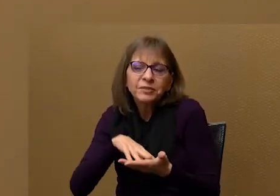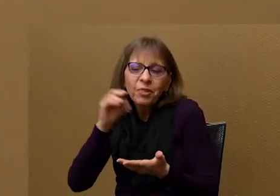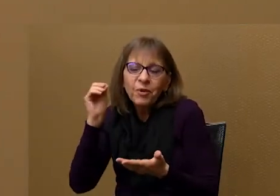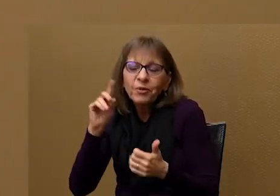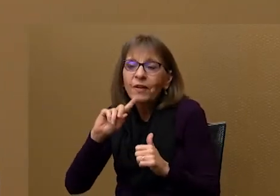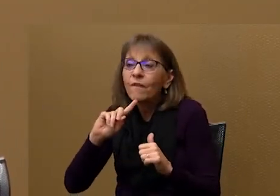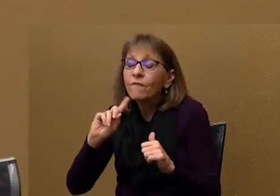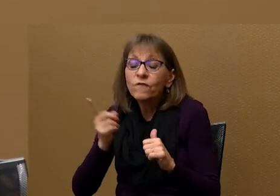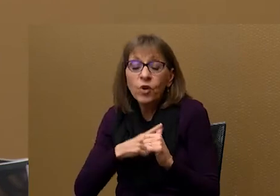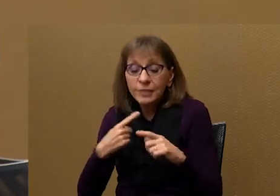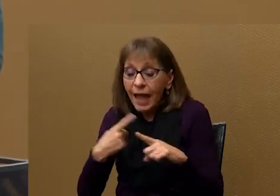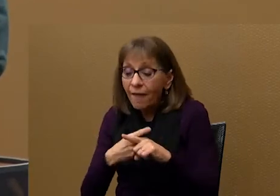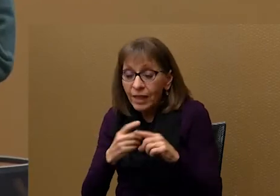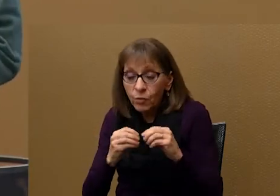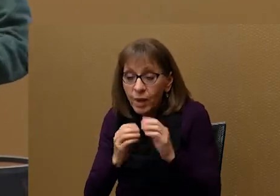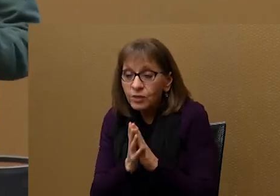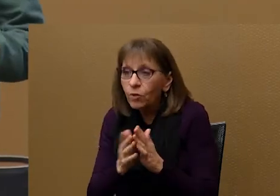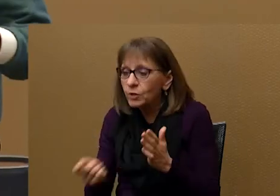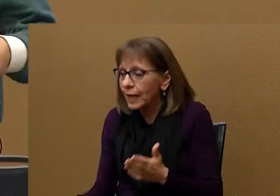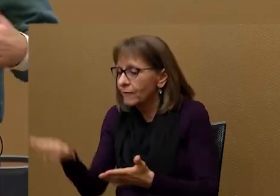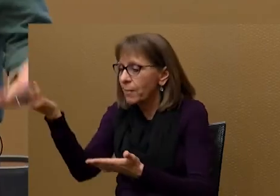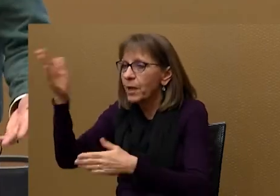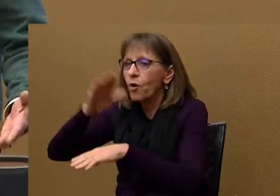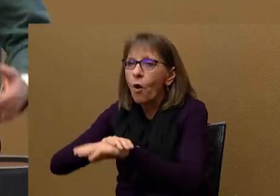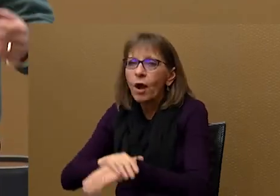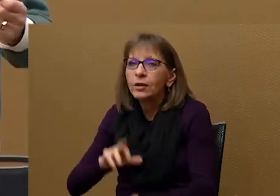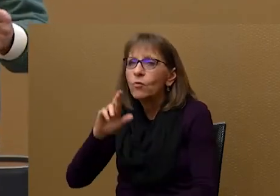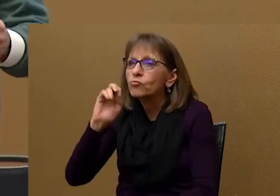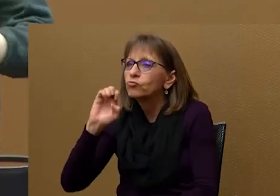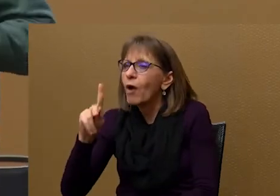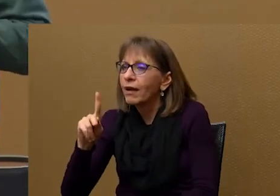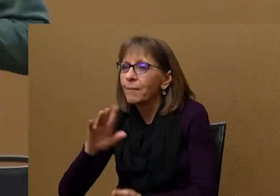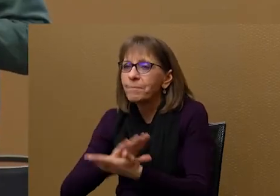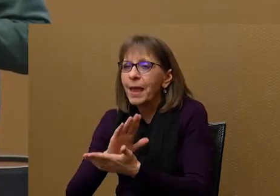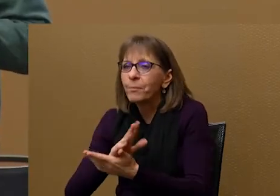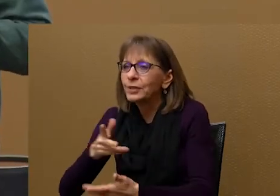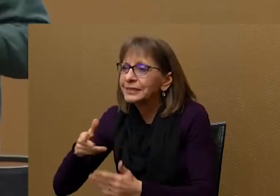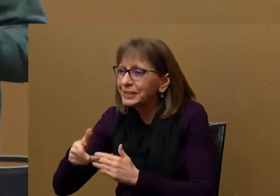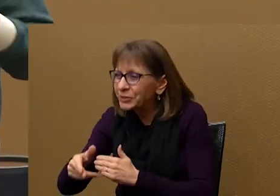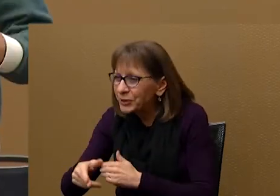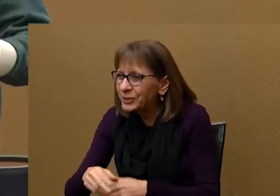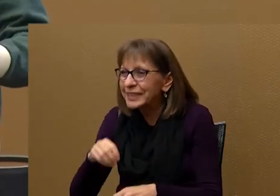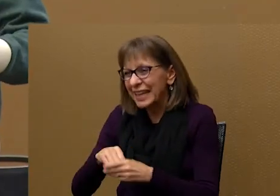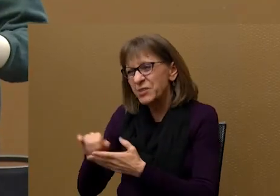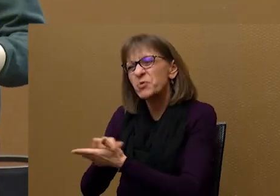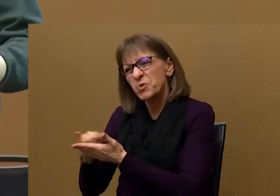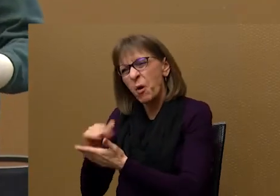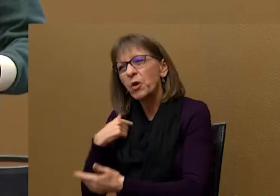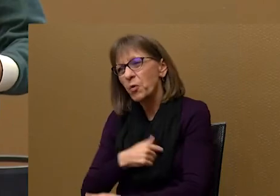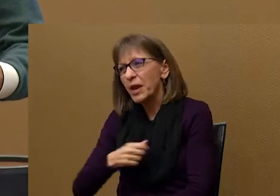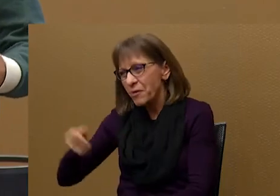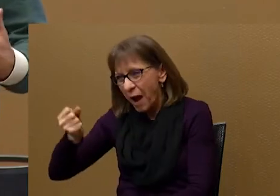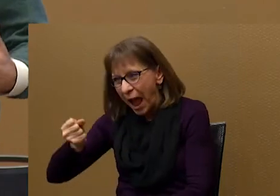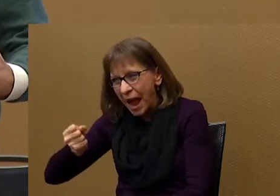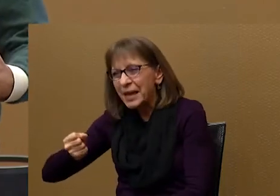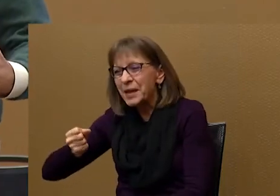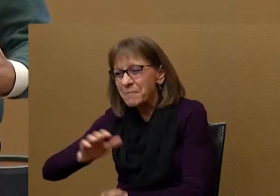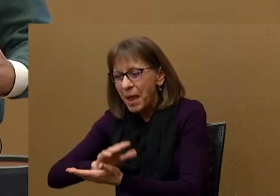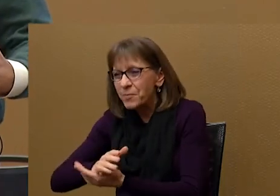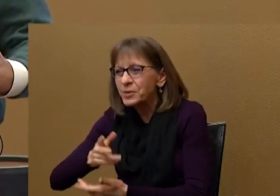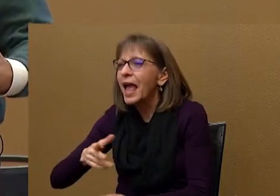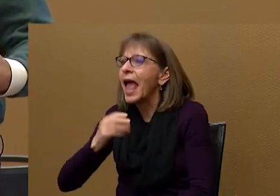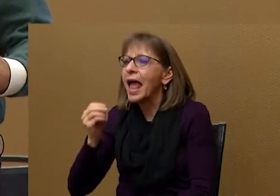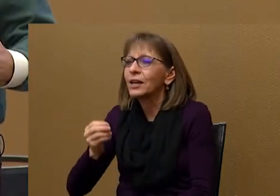first conflict resolution is flipping a coin, rock, paper, scissors. And where I grew up in New York, we didn't do rock, paper, scissors. We did what we called